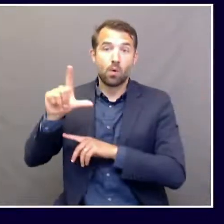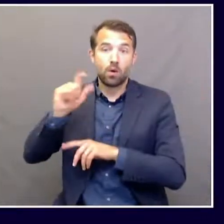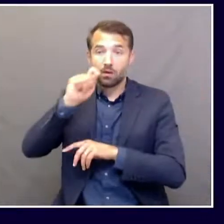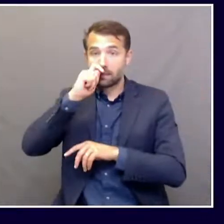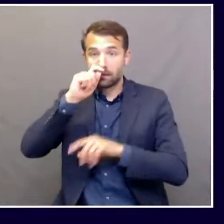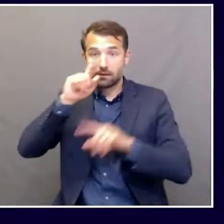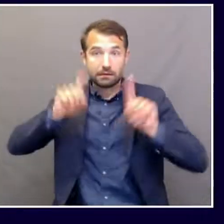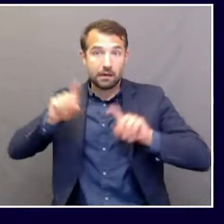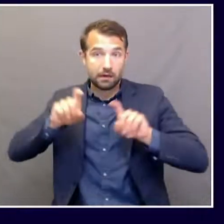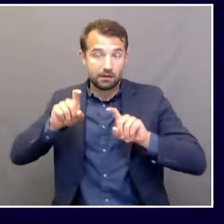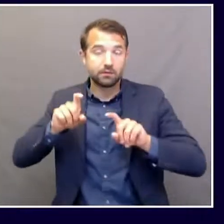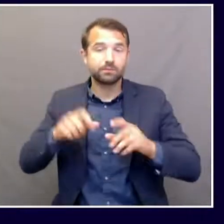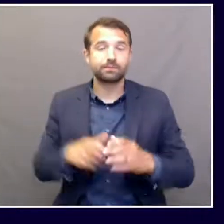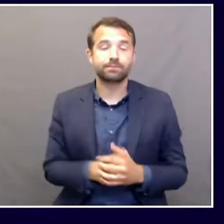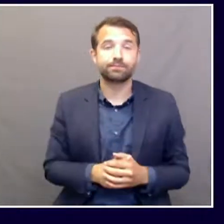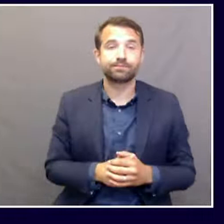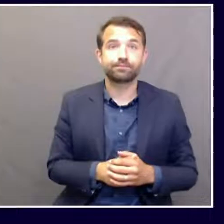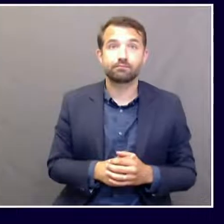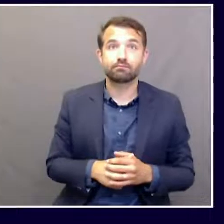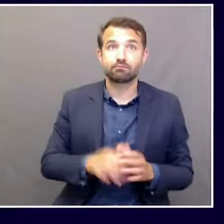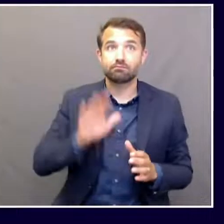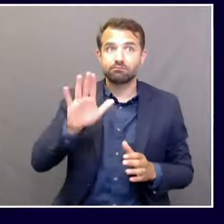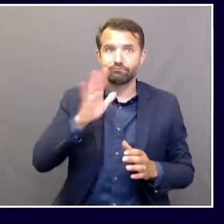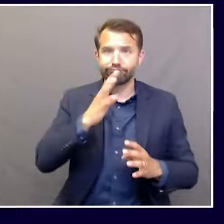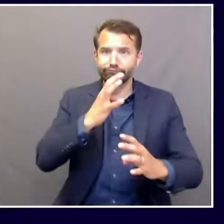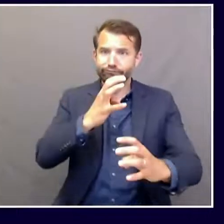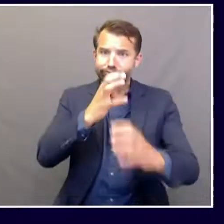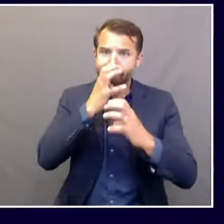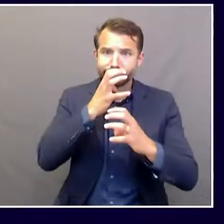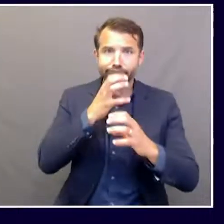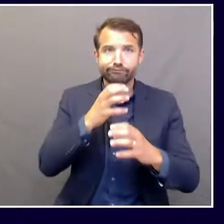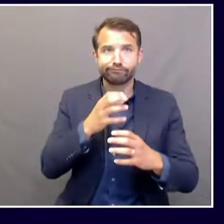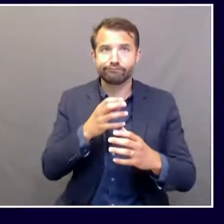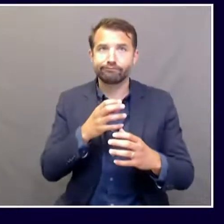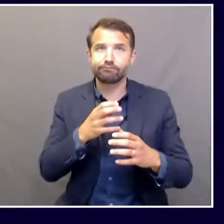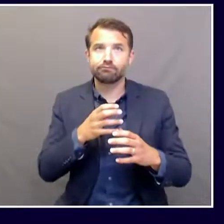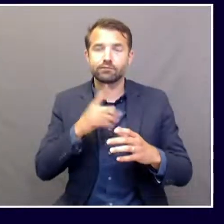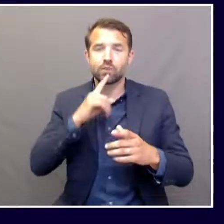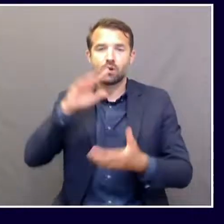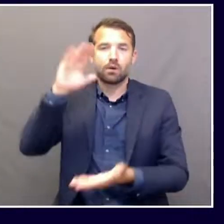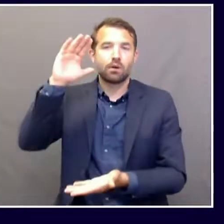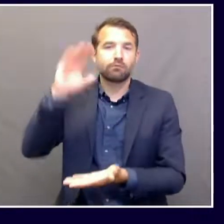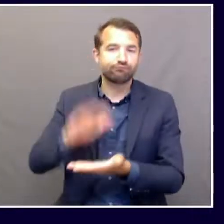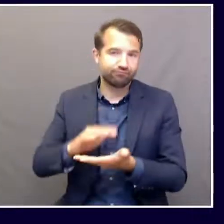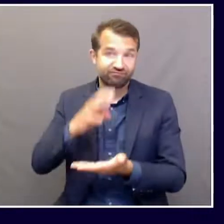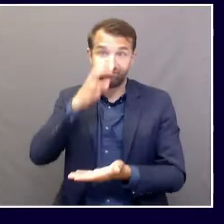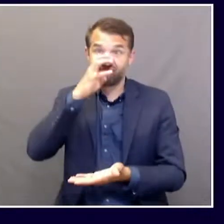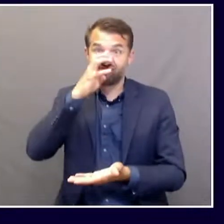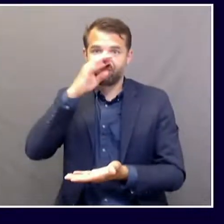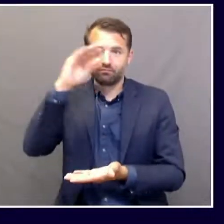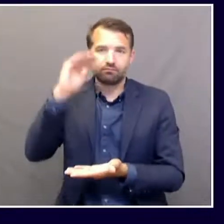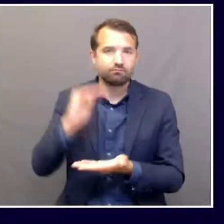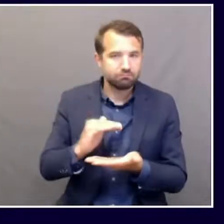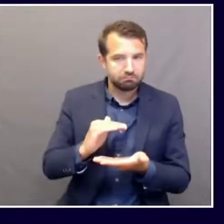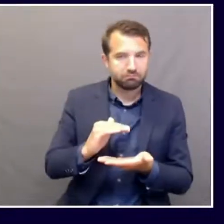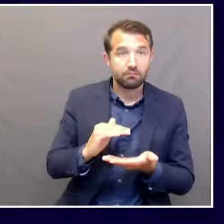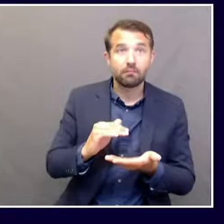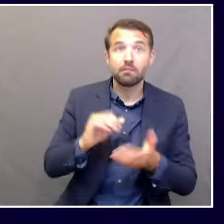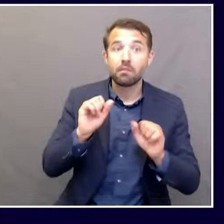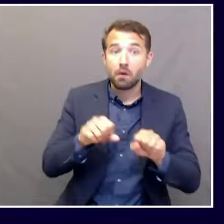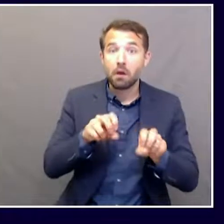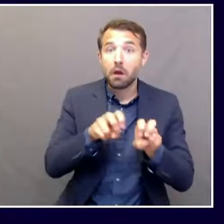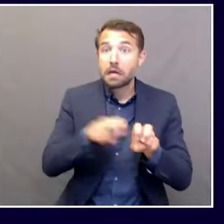And Department of Education also announced that given this mitigation and progress that we're making in the fall, the